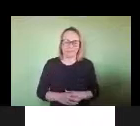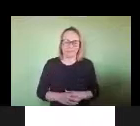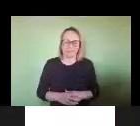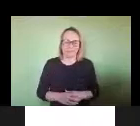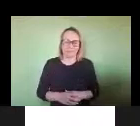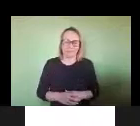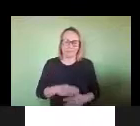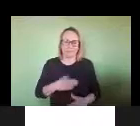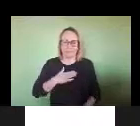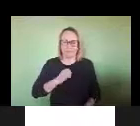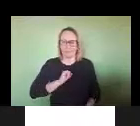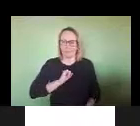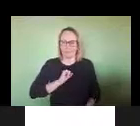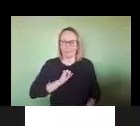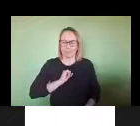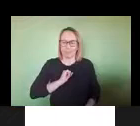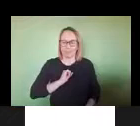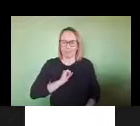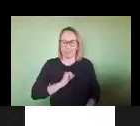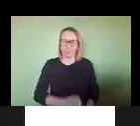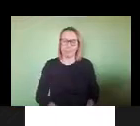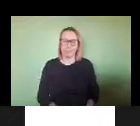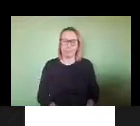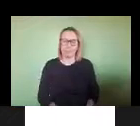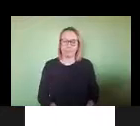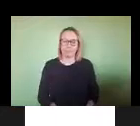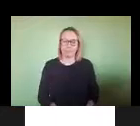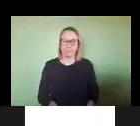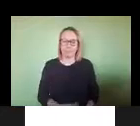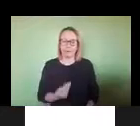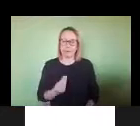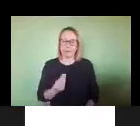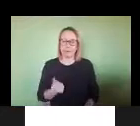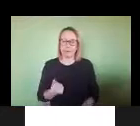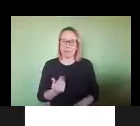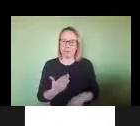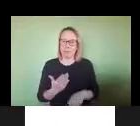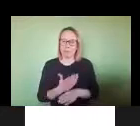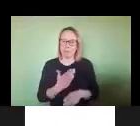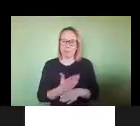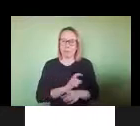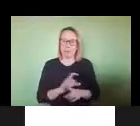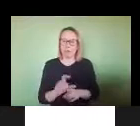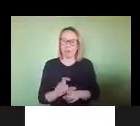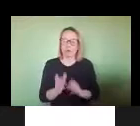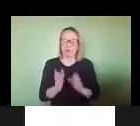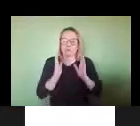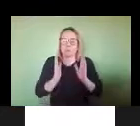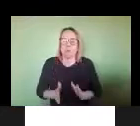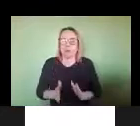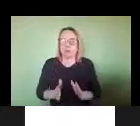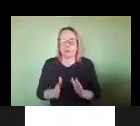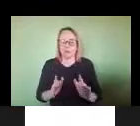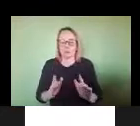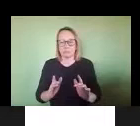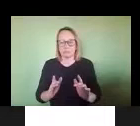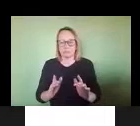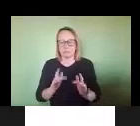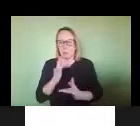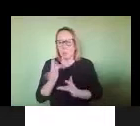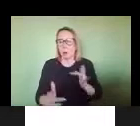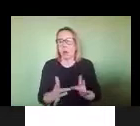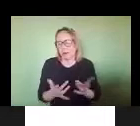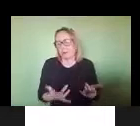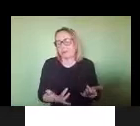Sorry, excuse me. Some of the work courses that I had to do, so I used it then, and that was kind of it.